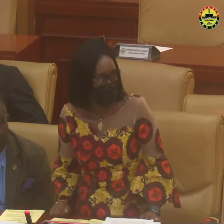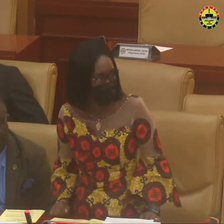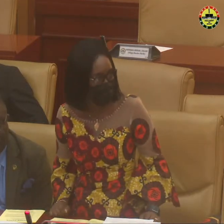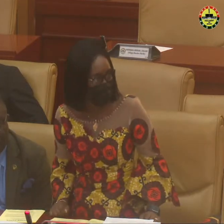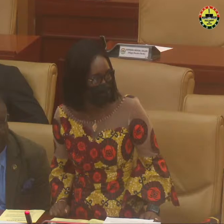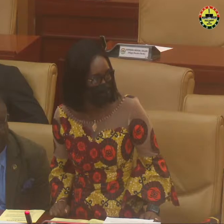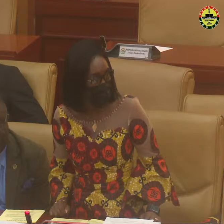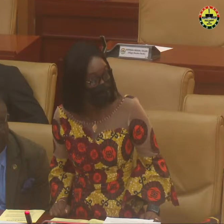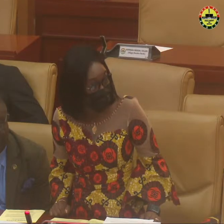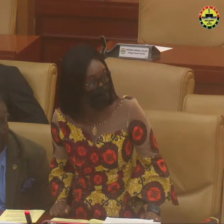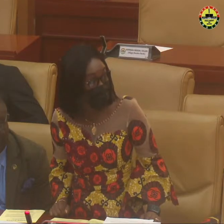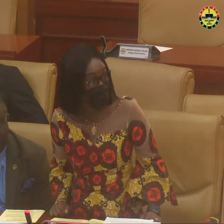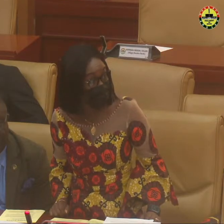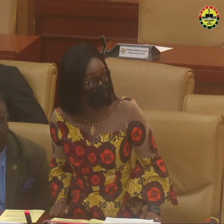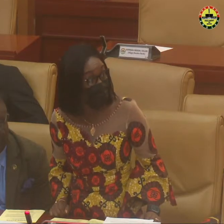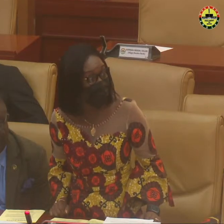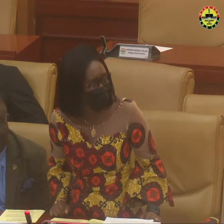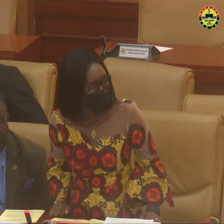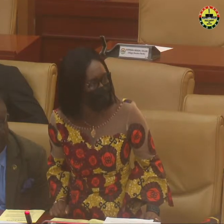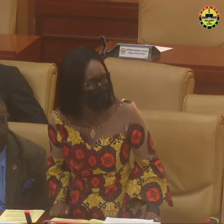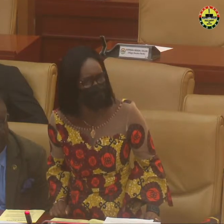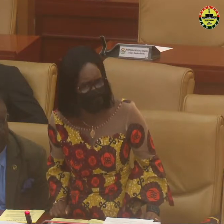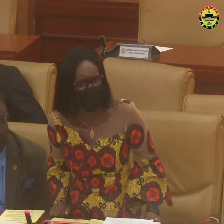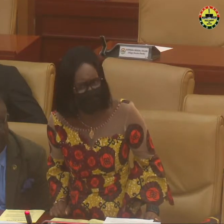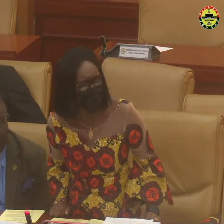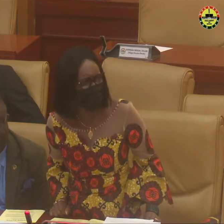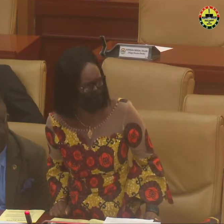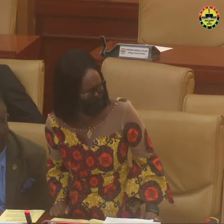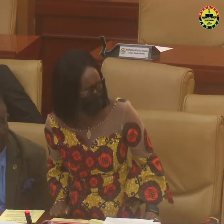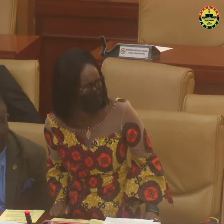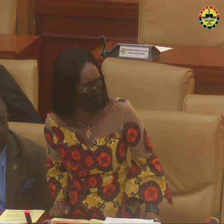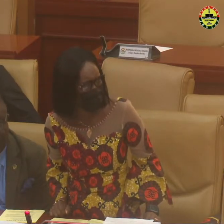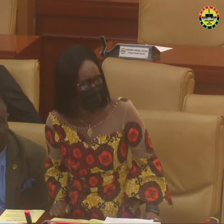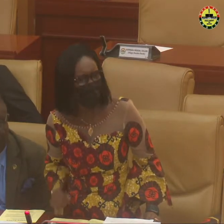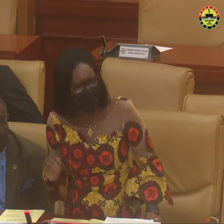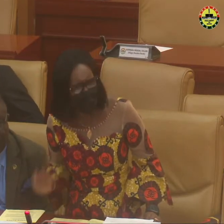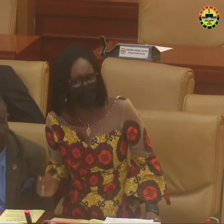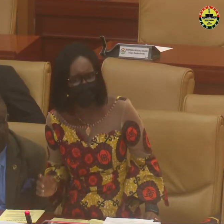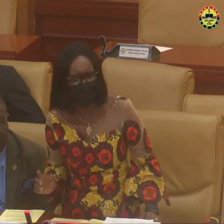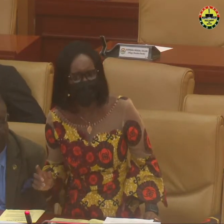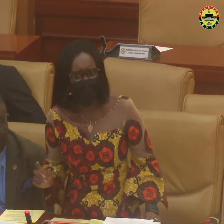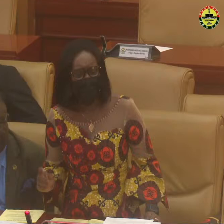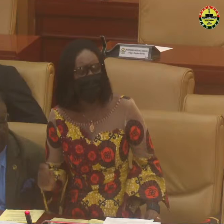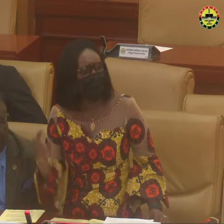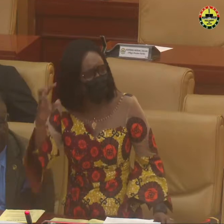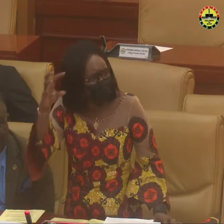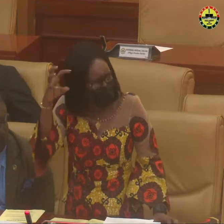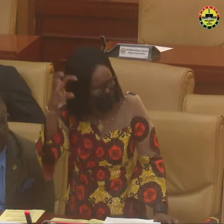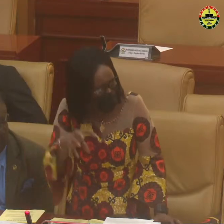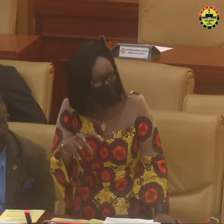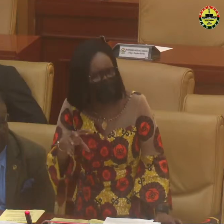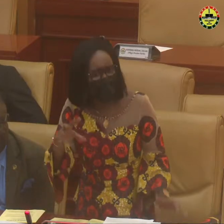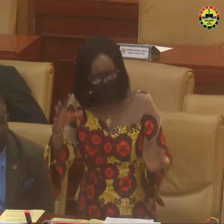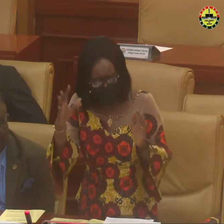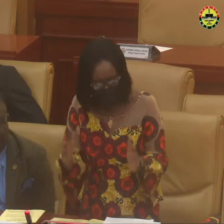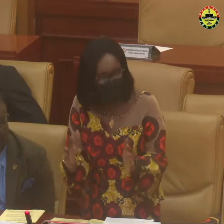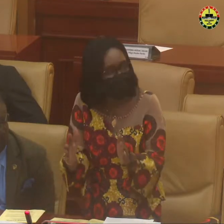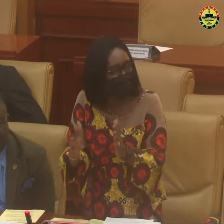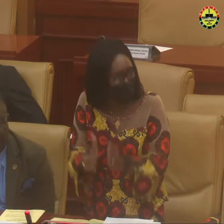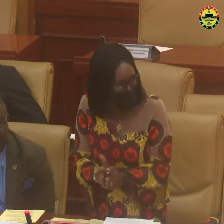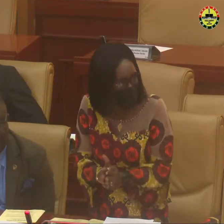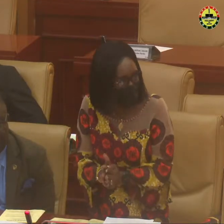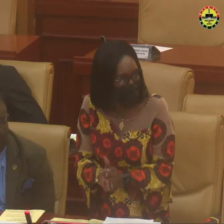regard. So, Mr. Speaker, it is clear that we do not use the monies for any other thing, but to help close